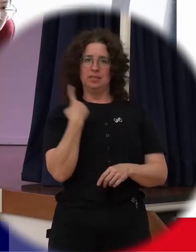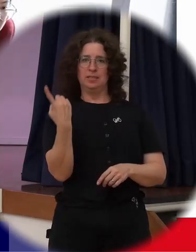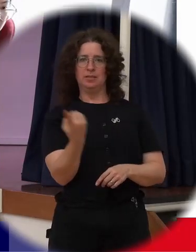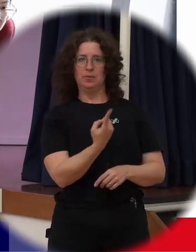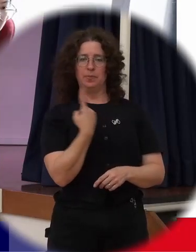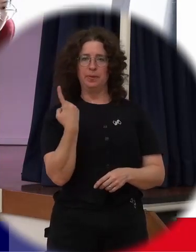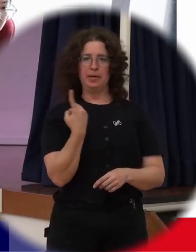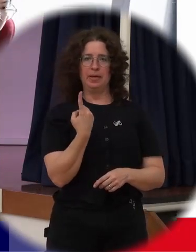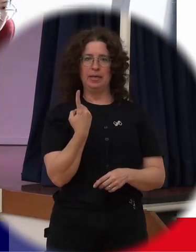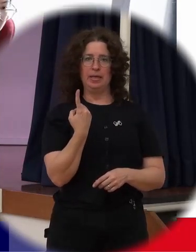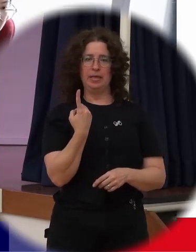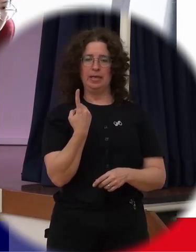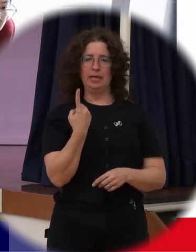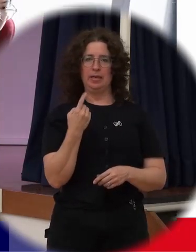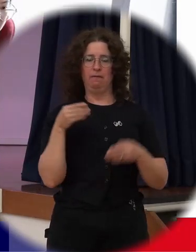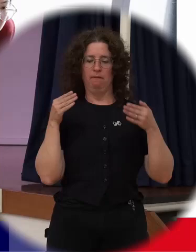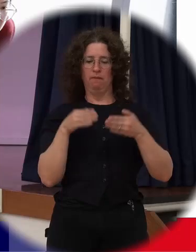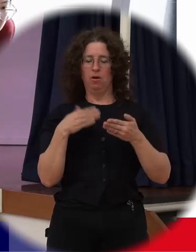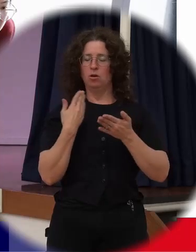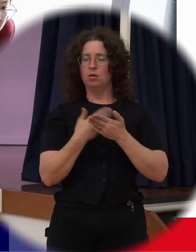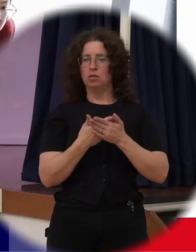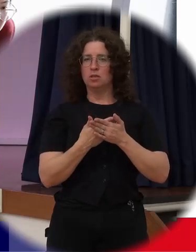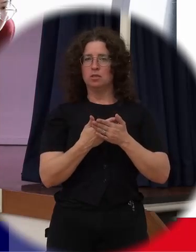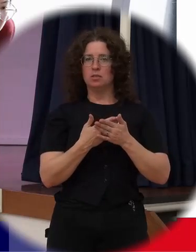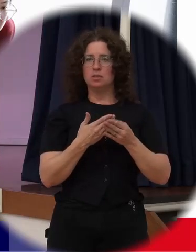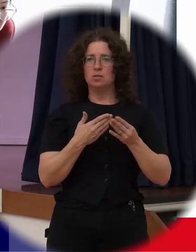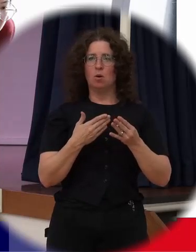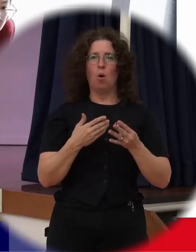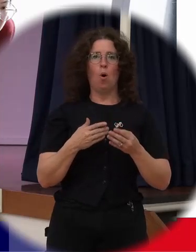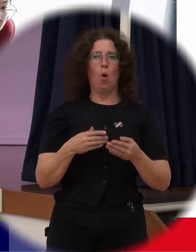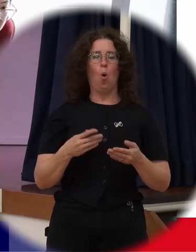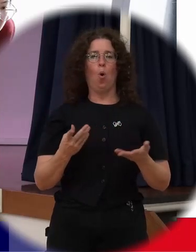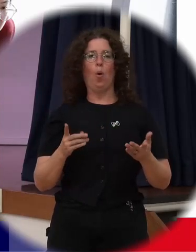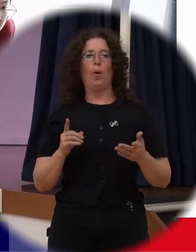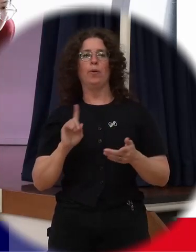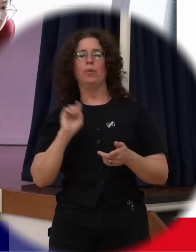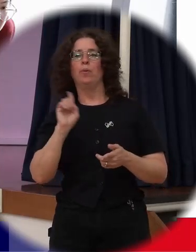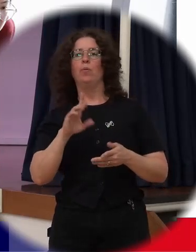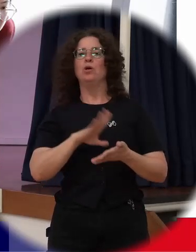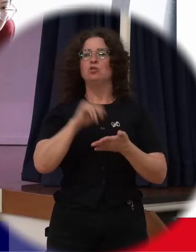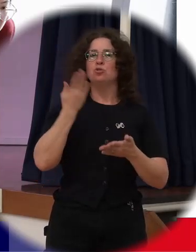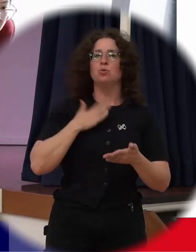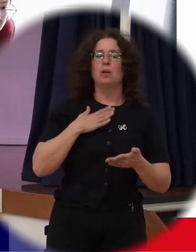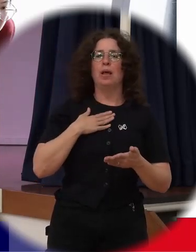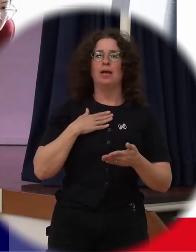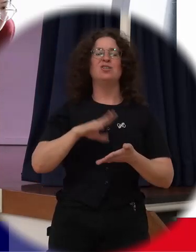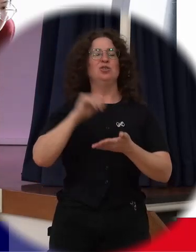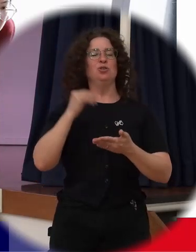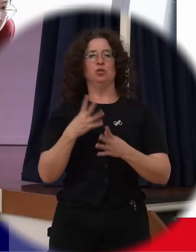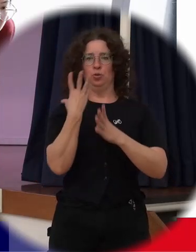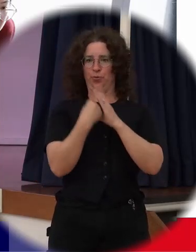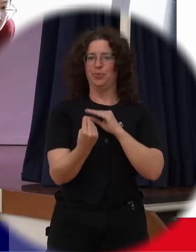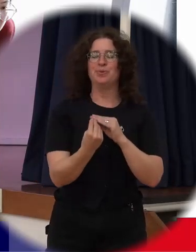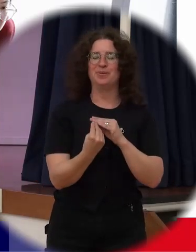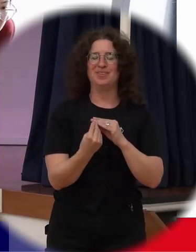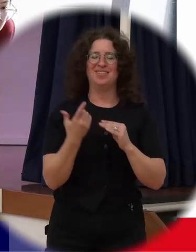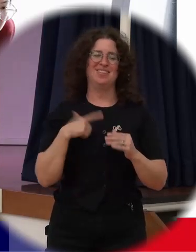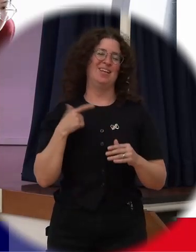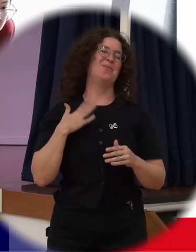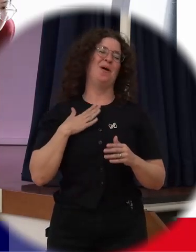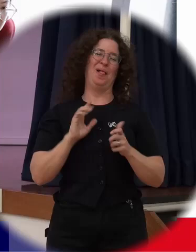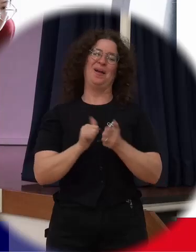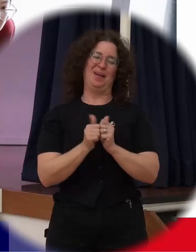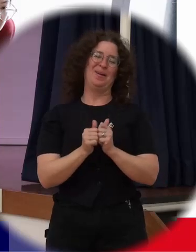are outcome focused, and we did see there's a lot of student agency and engagement compared to before. And this is why we love using games in our